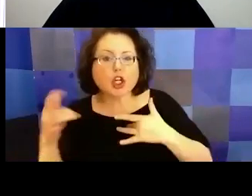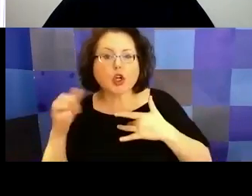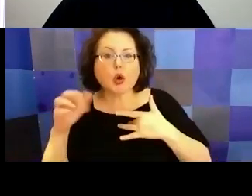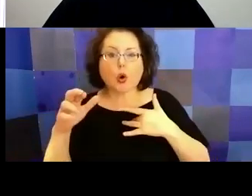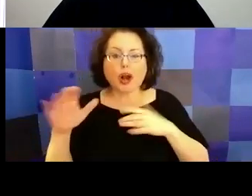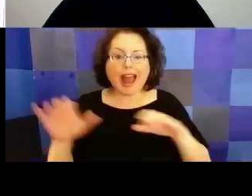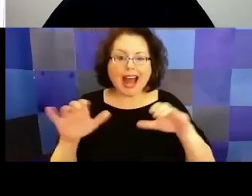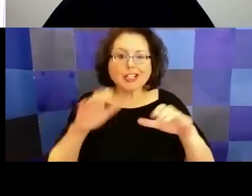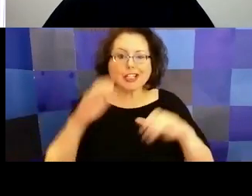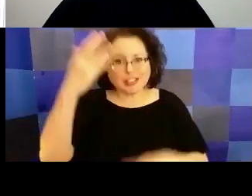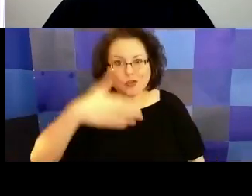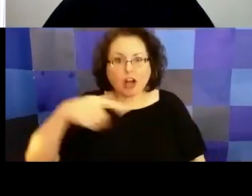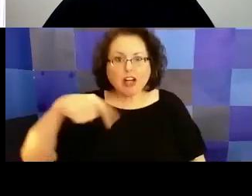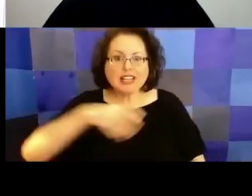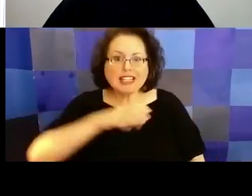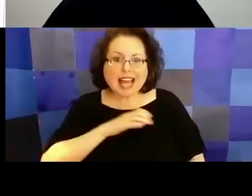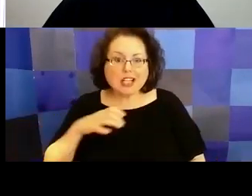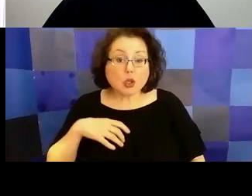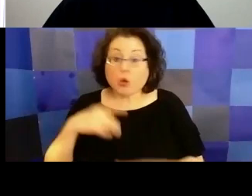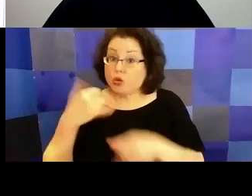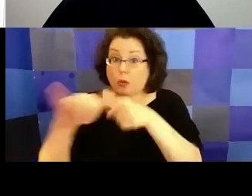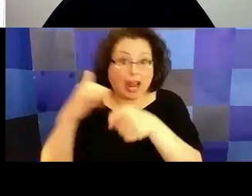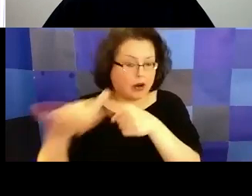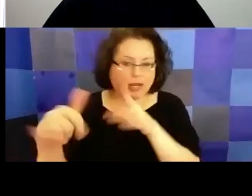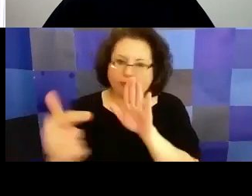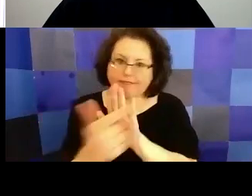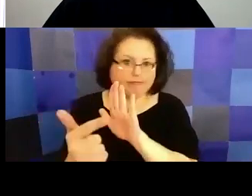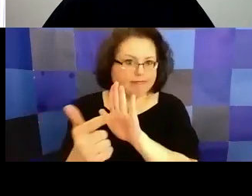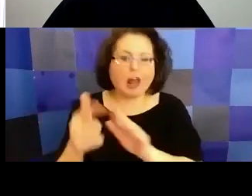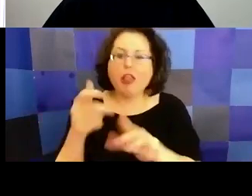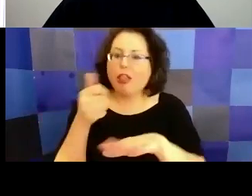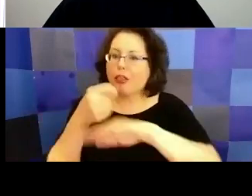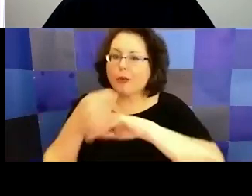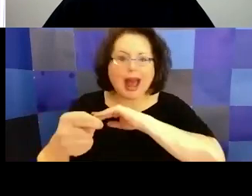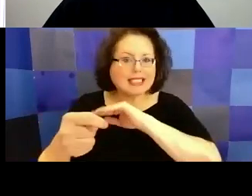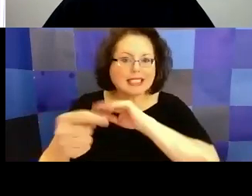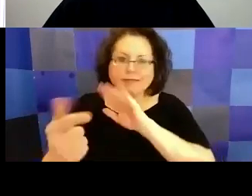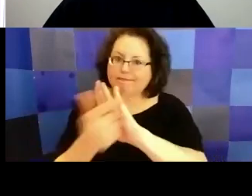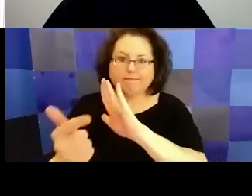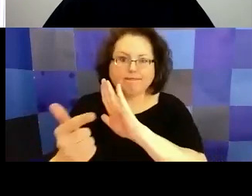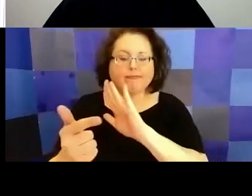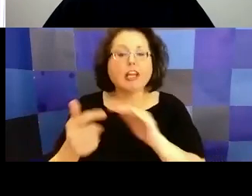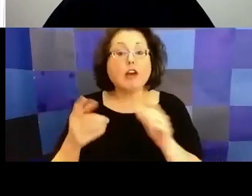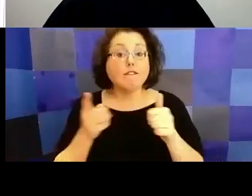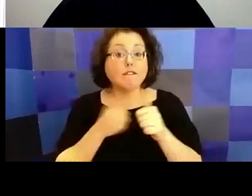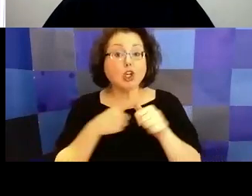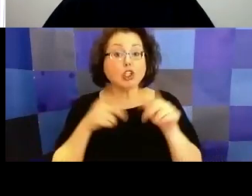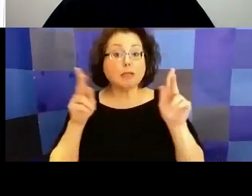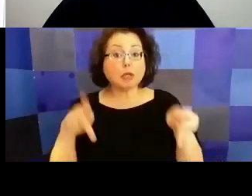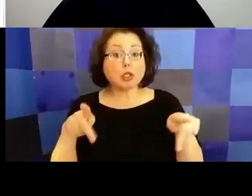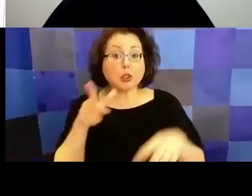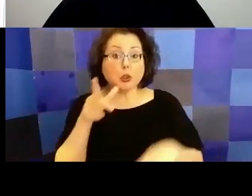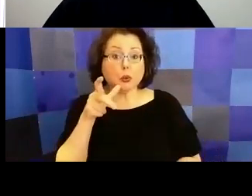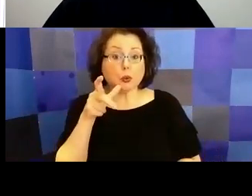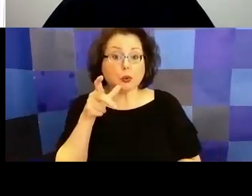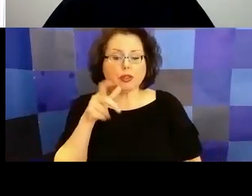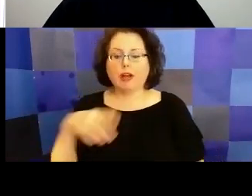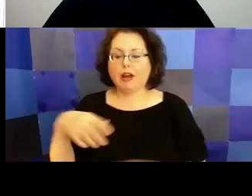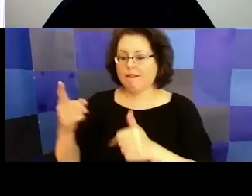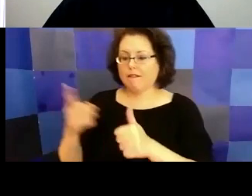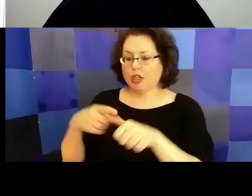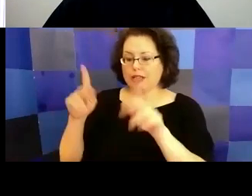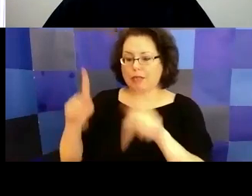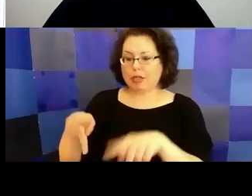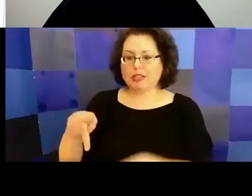city council. Profanity is not permitted, nor are threats. May we have the first speaker, please. The first speaker